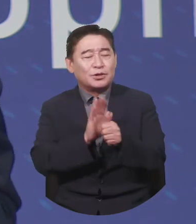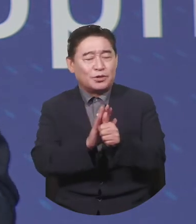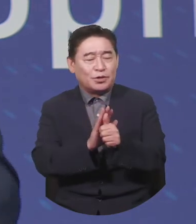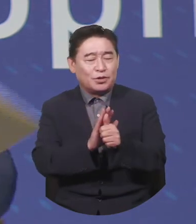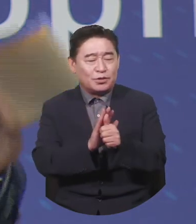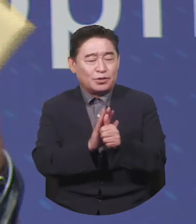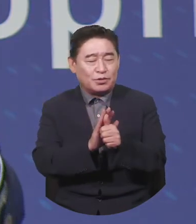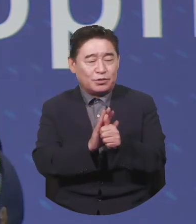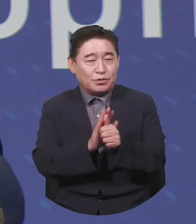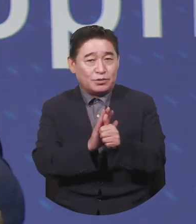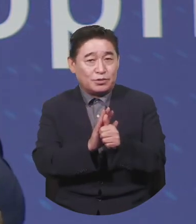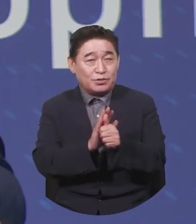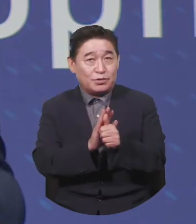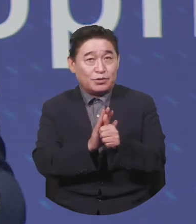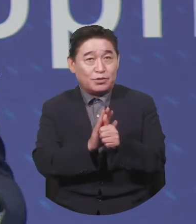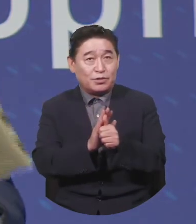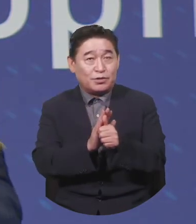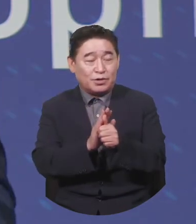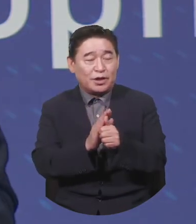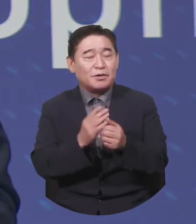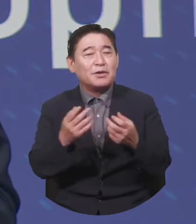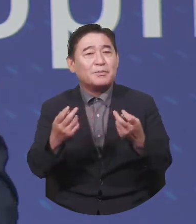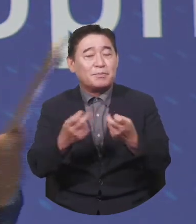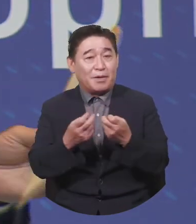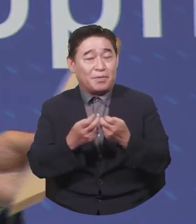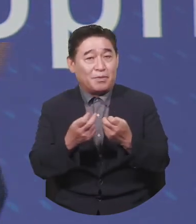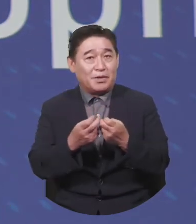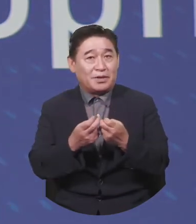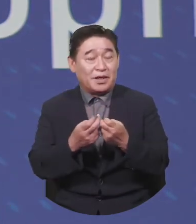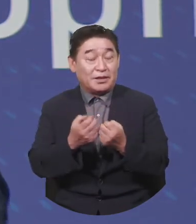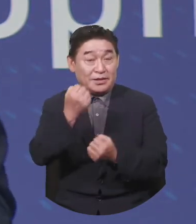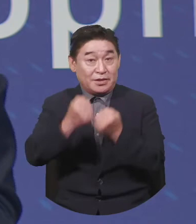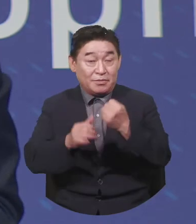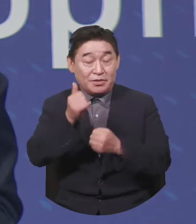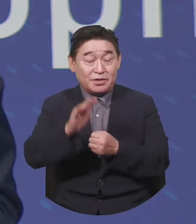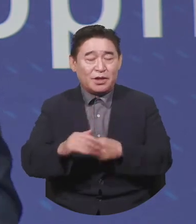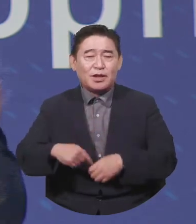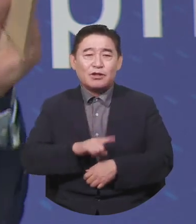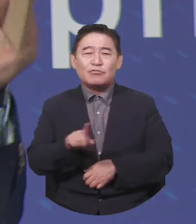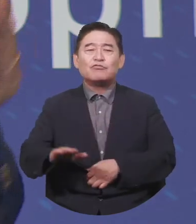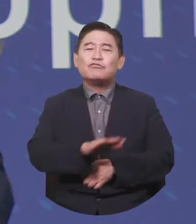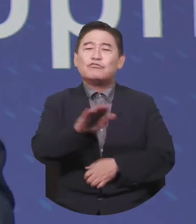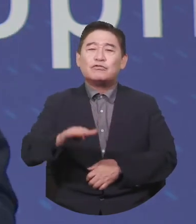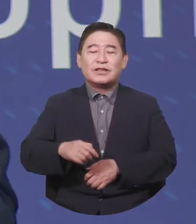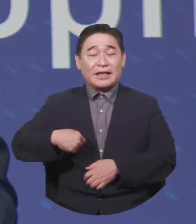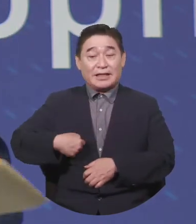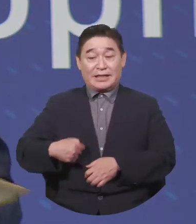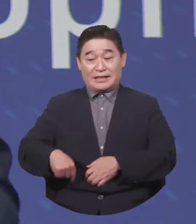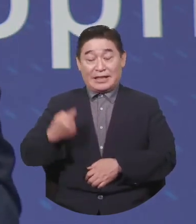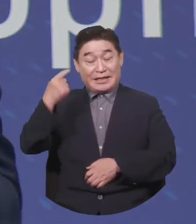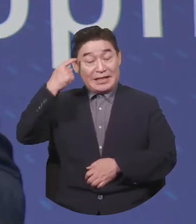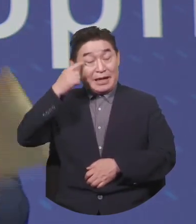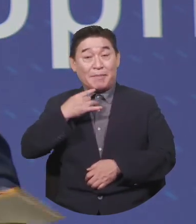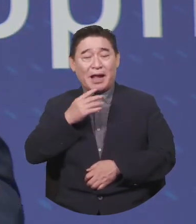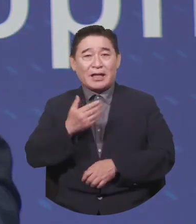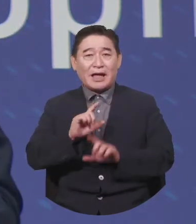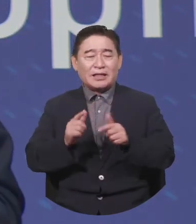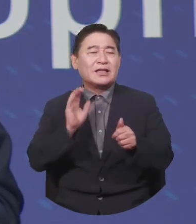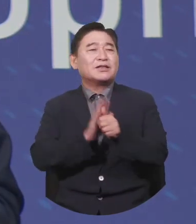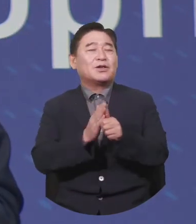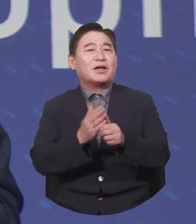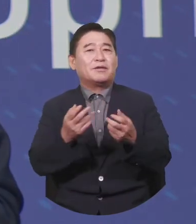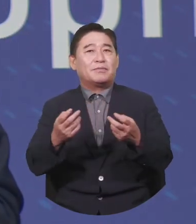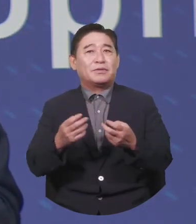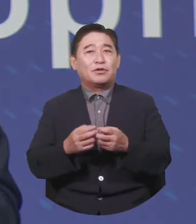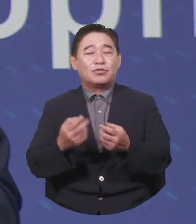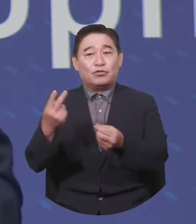those countries. We are not looking at our own interests. And the second is selfish interest, economic interest, security interest,